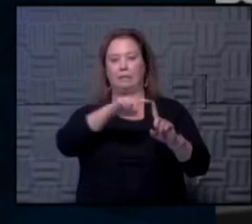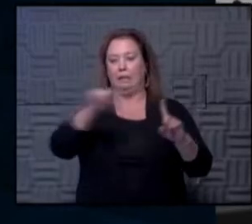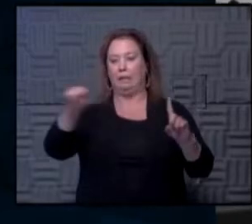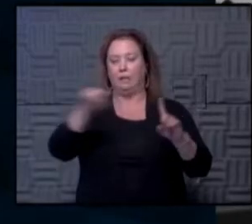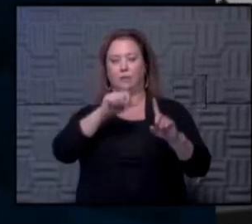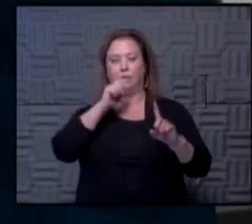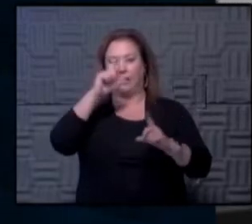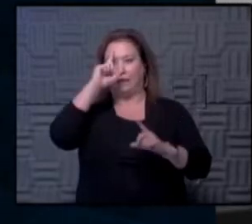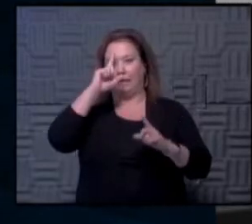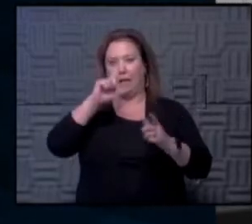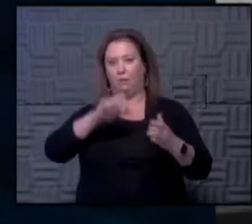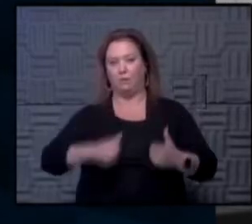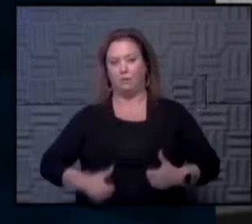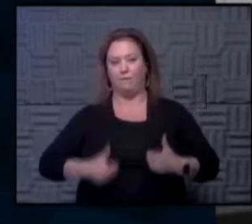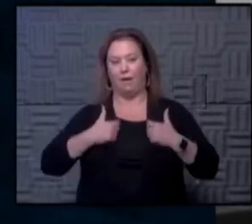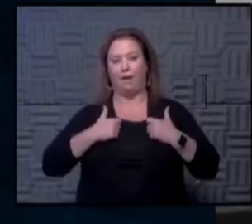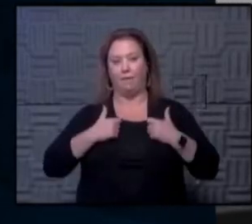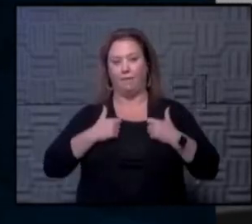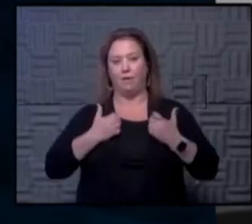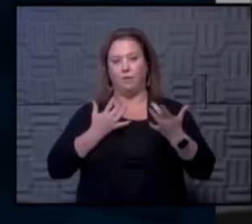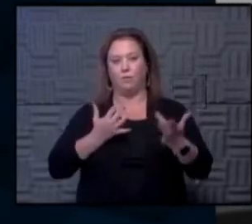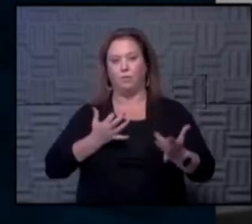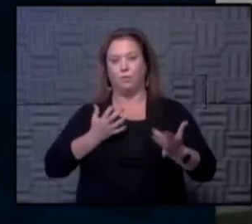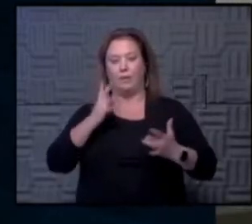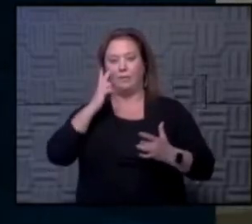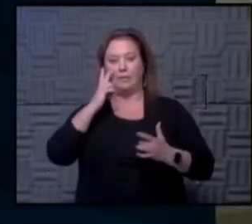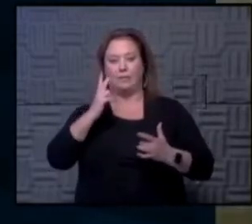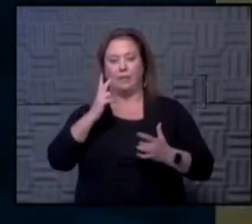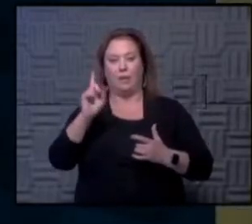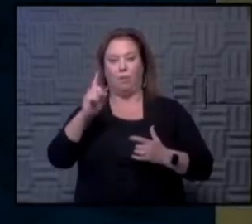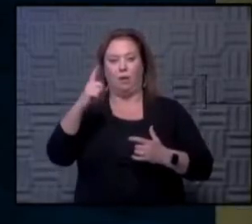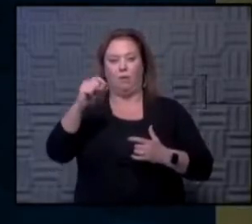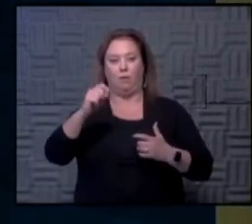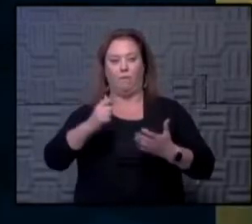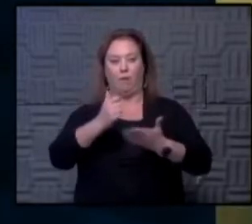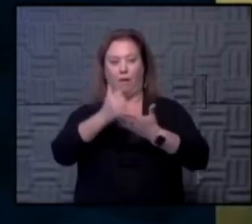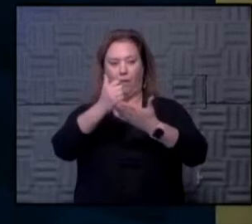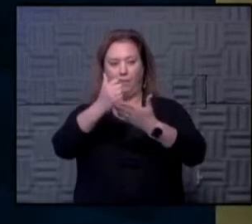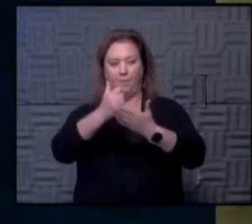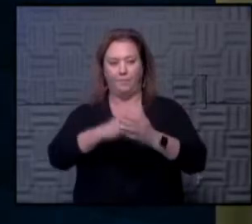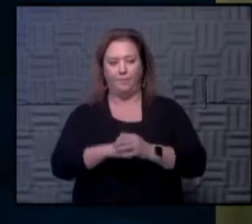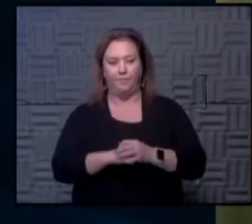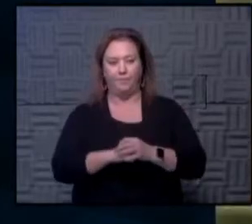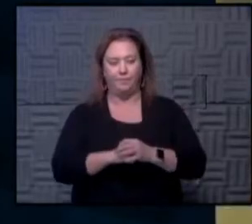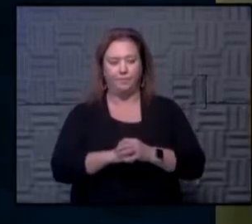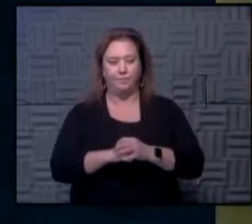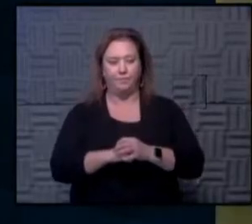didn't think I'd make it all the way this time. She was waiting to see where she'd have to call for help.